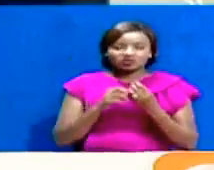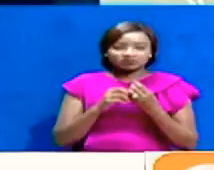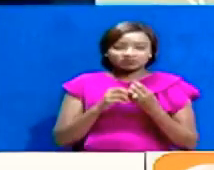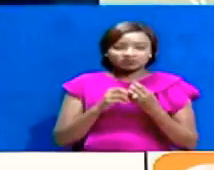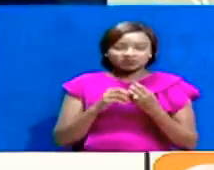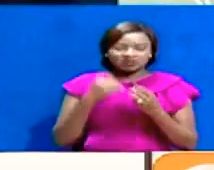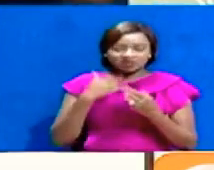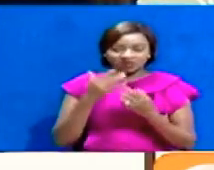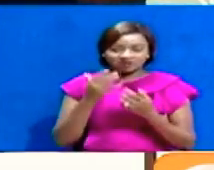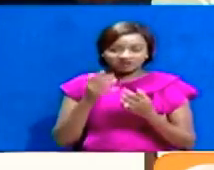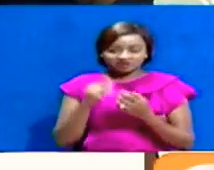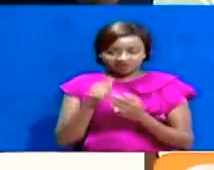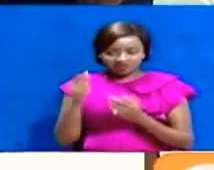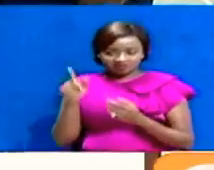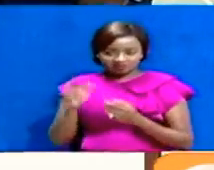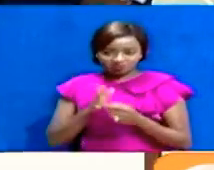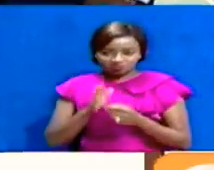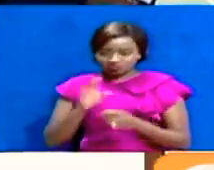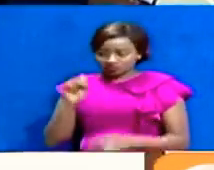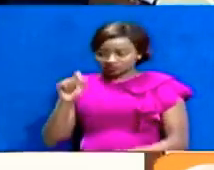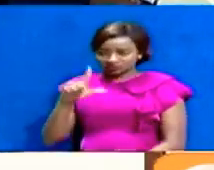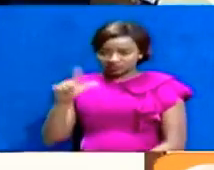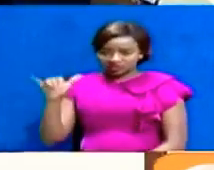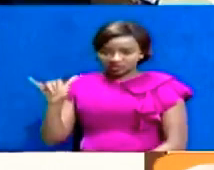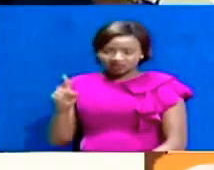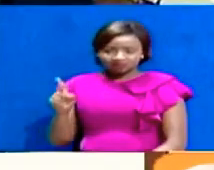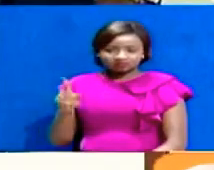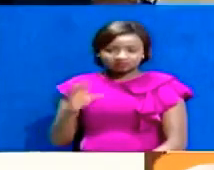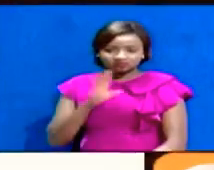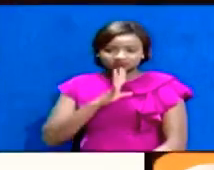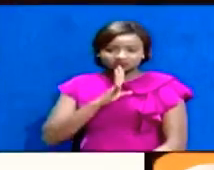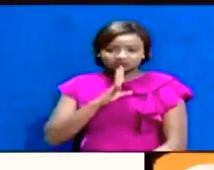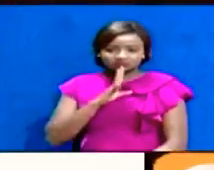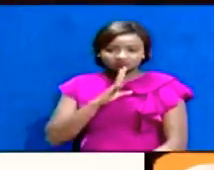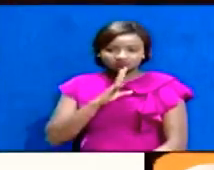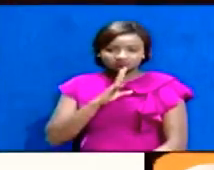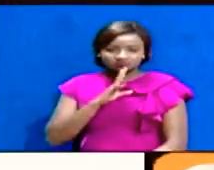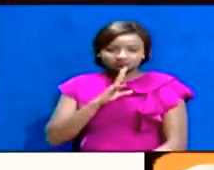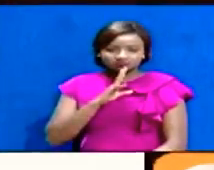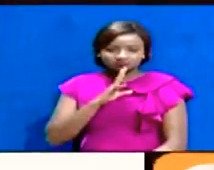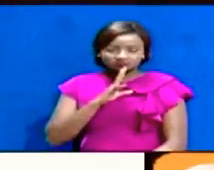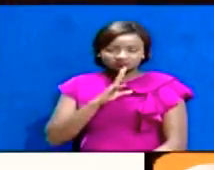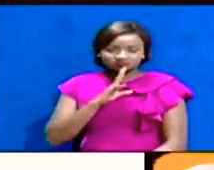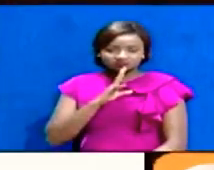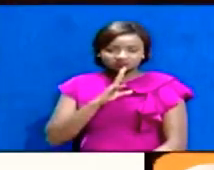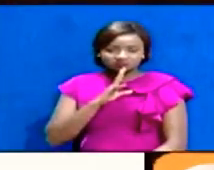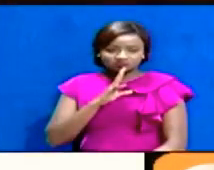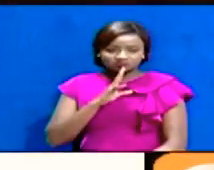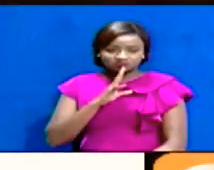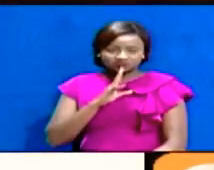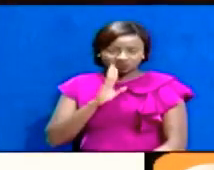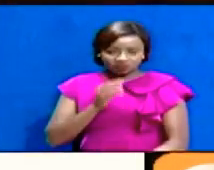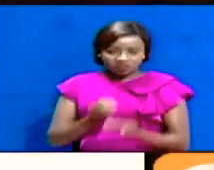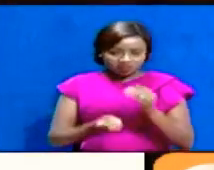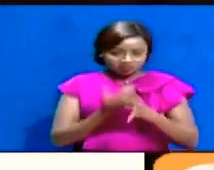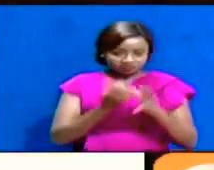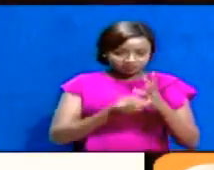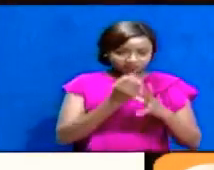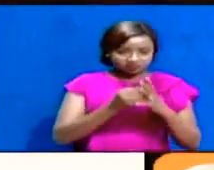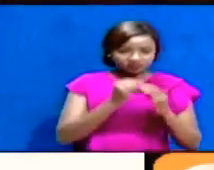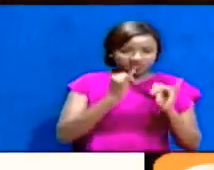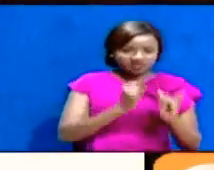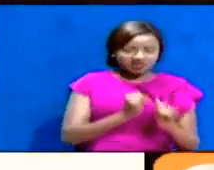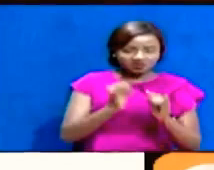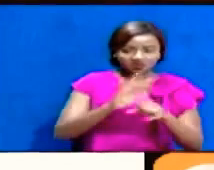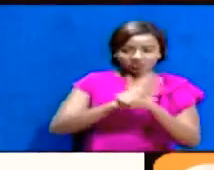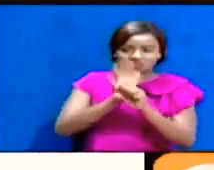My colleague who spoke just before me talked about variants, and we are definitely going to come up with different variants, and